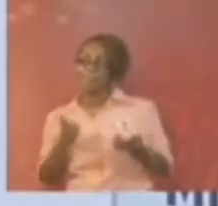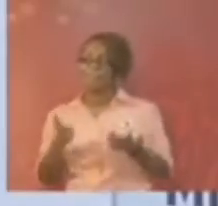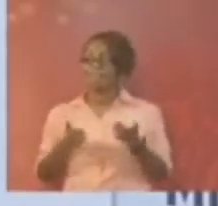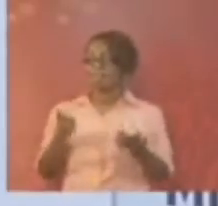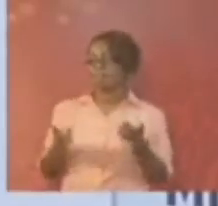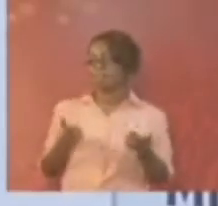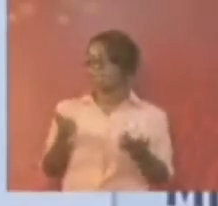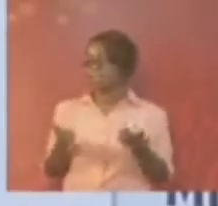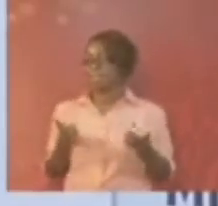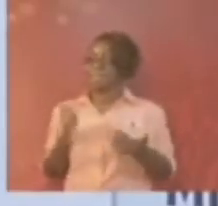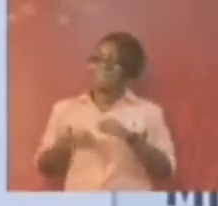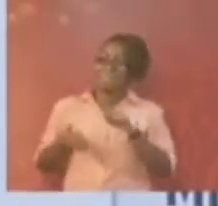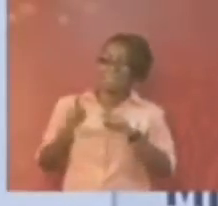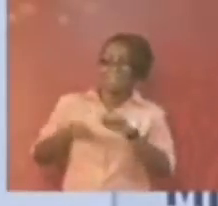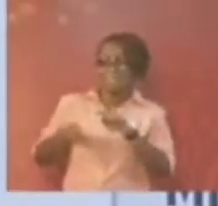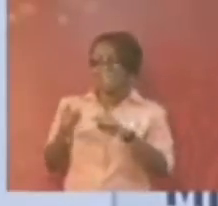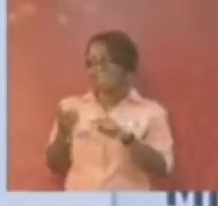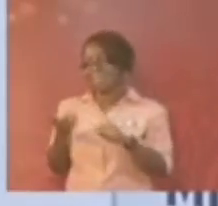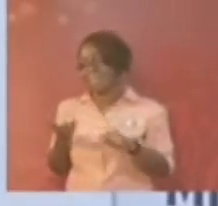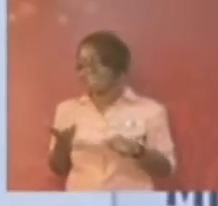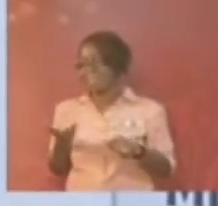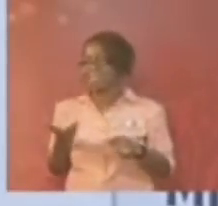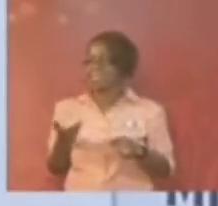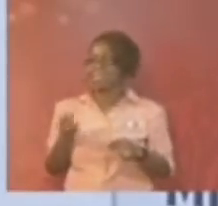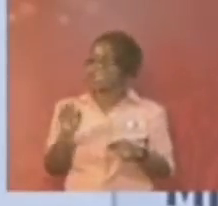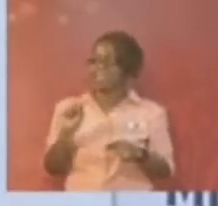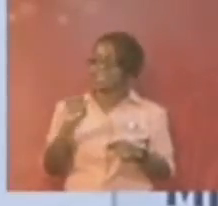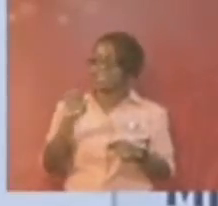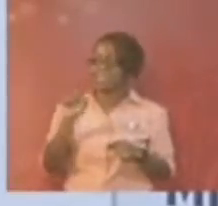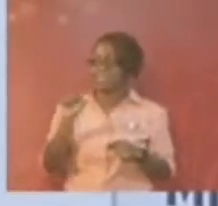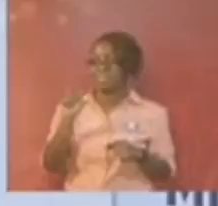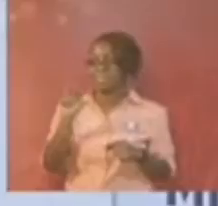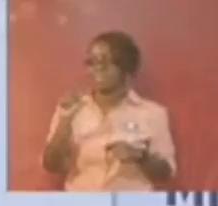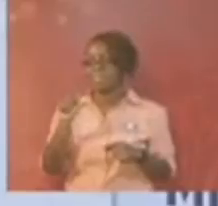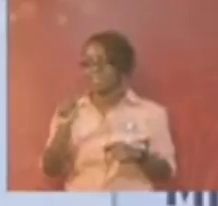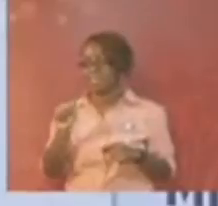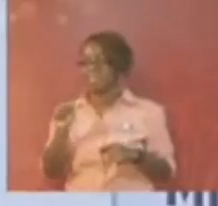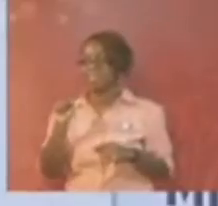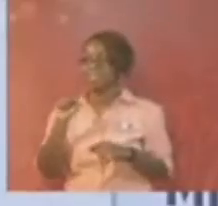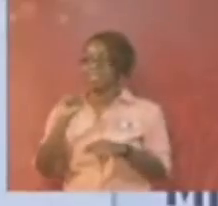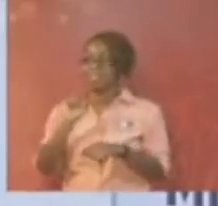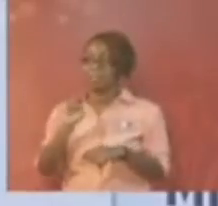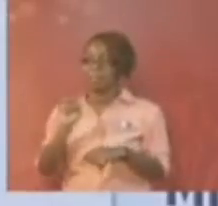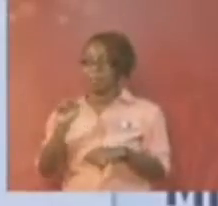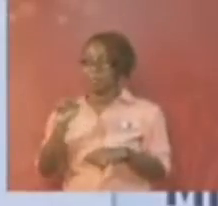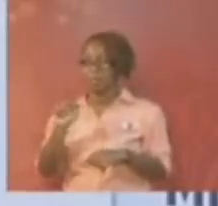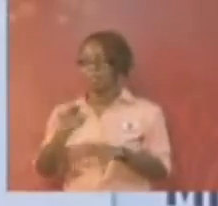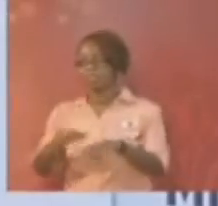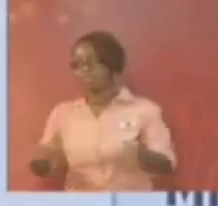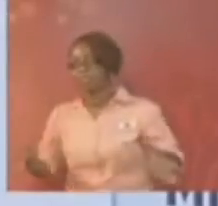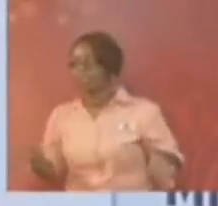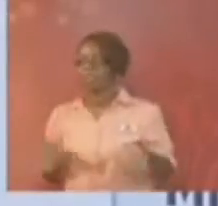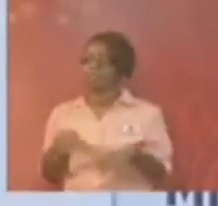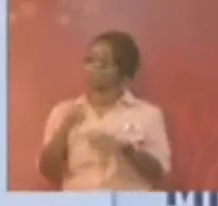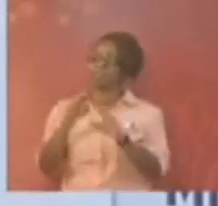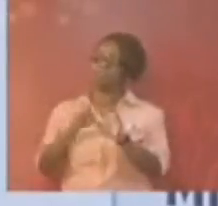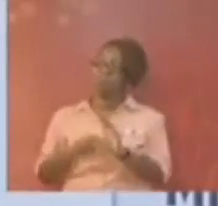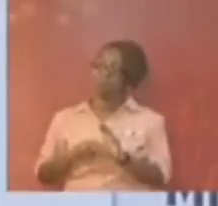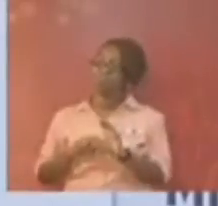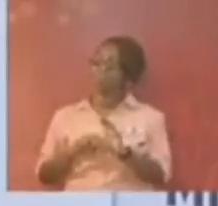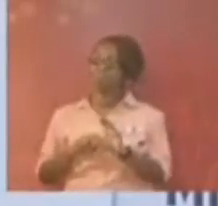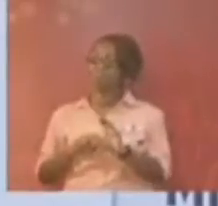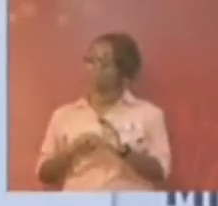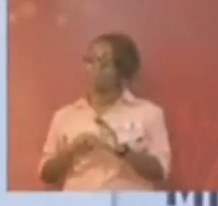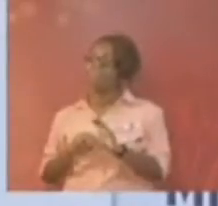children aren't going to be sitting on Santa's knee in a mall this year, but maybe, I don't know, maybe we could have